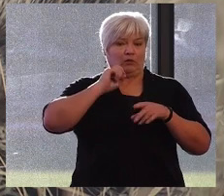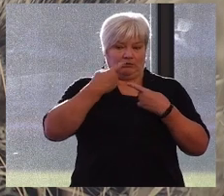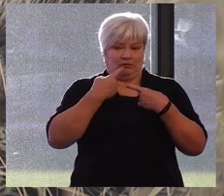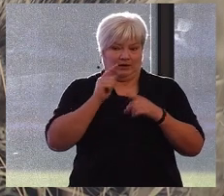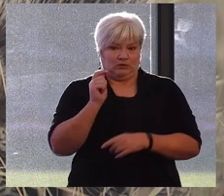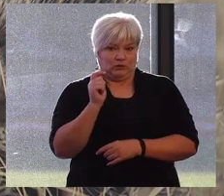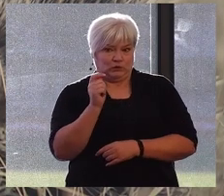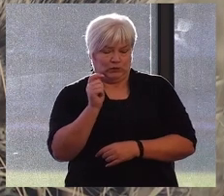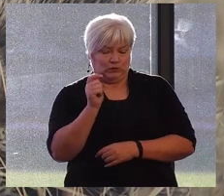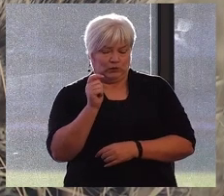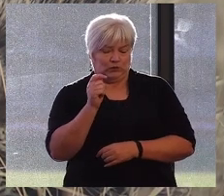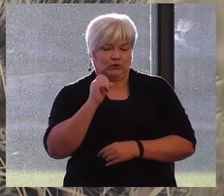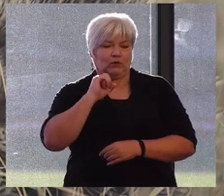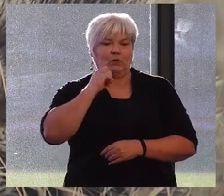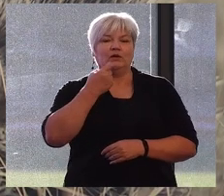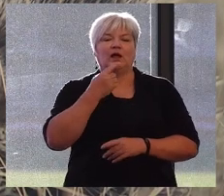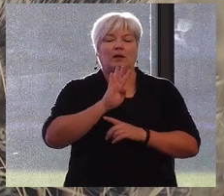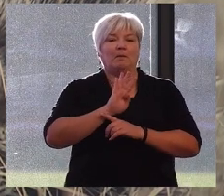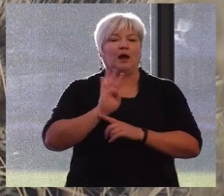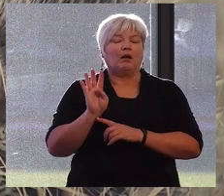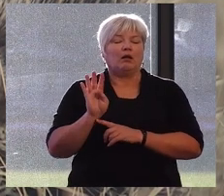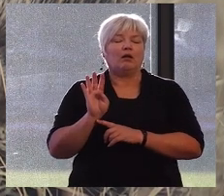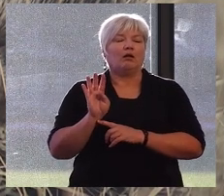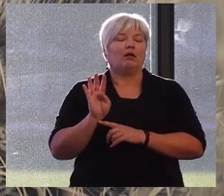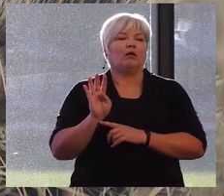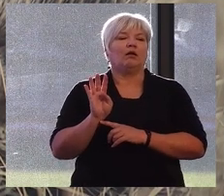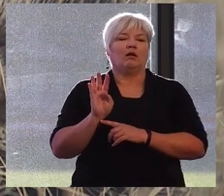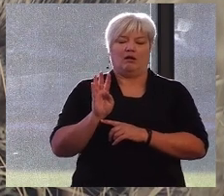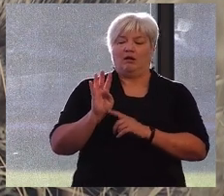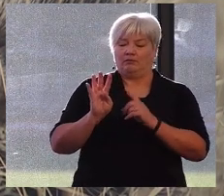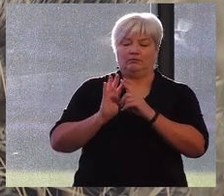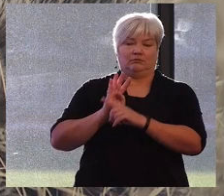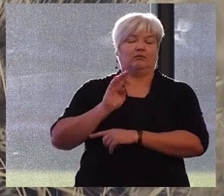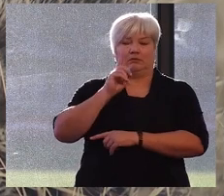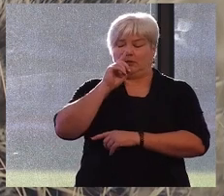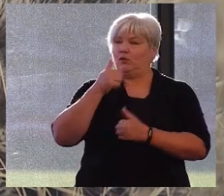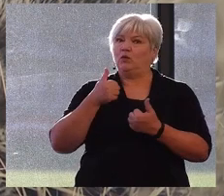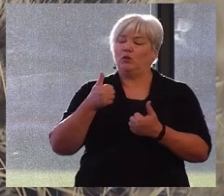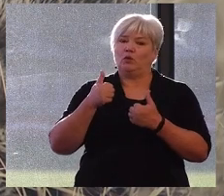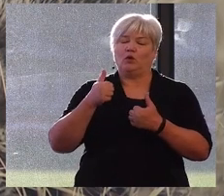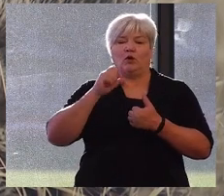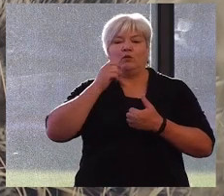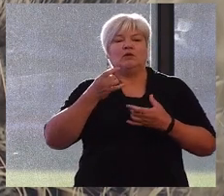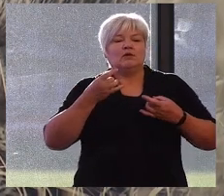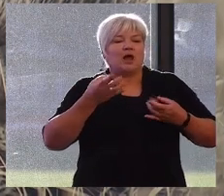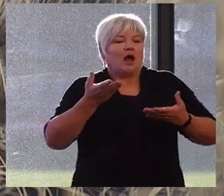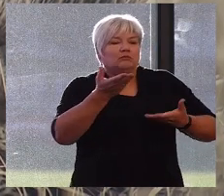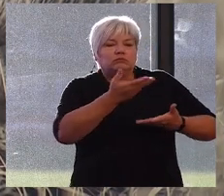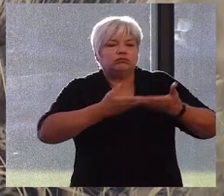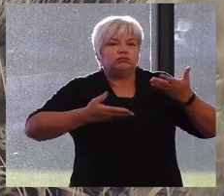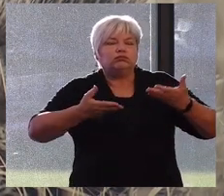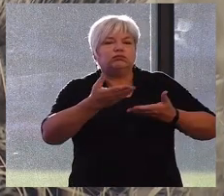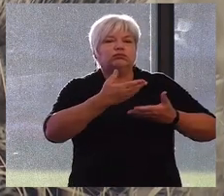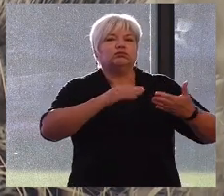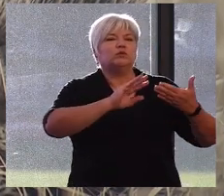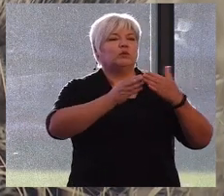few weeks a panel of good people who will lead a community conversation around what we do